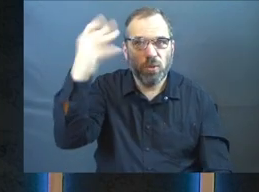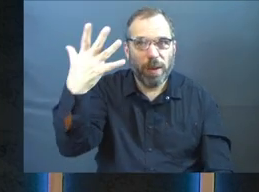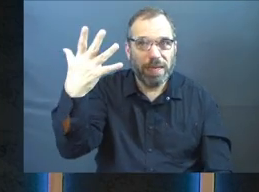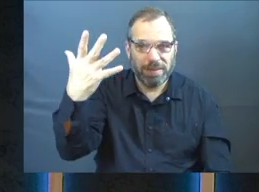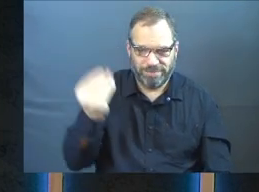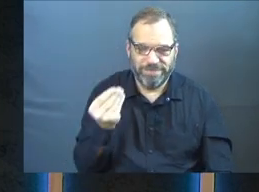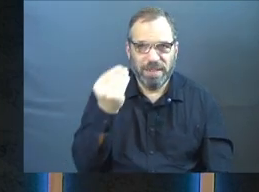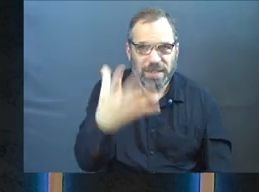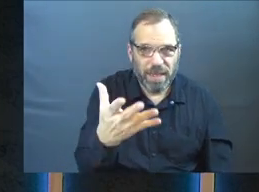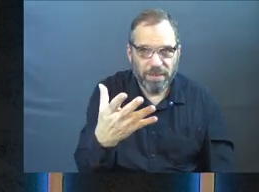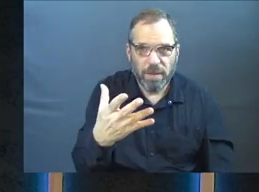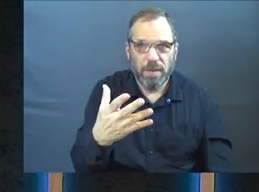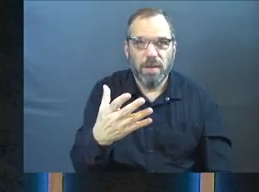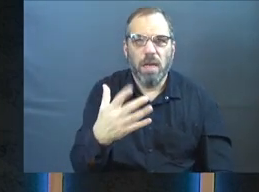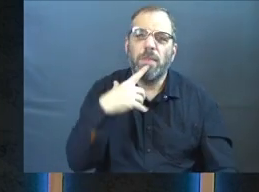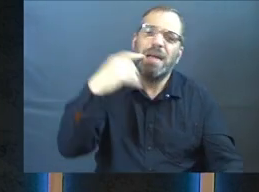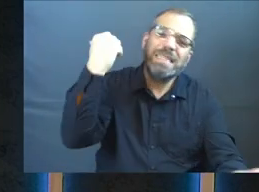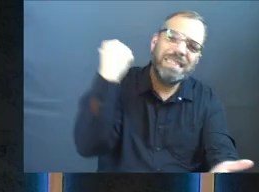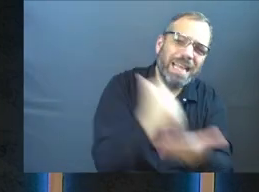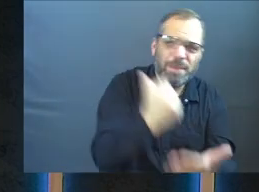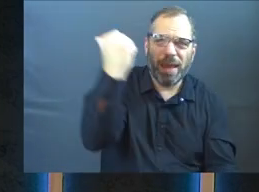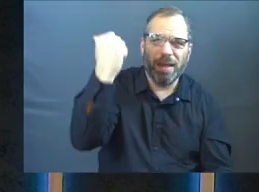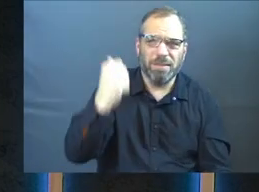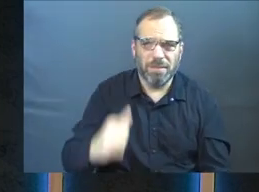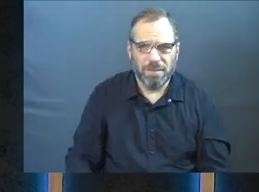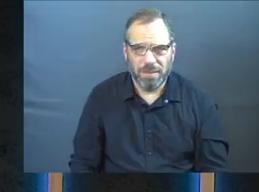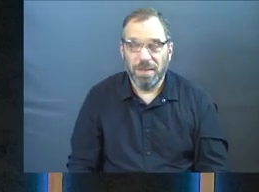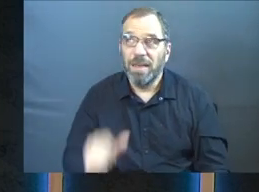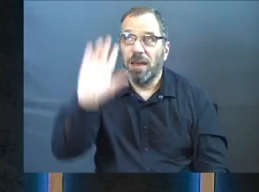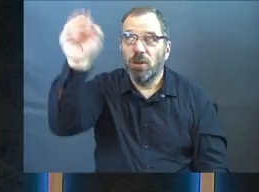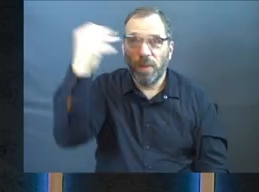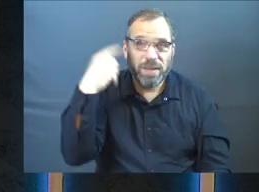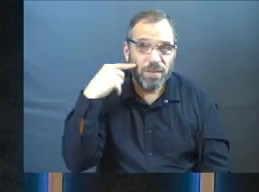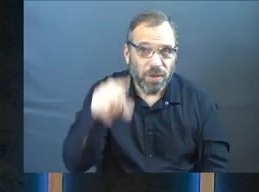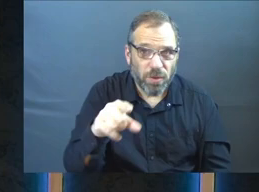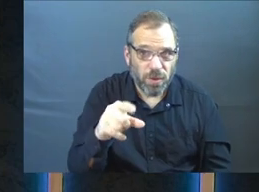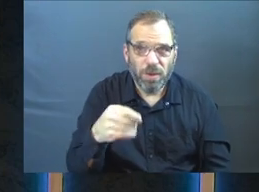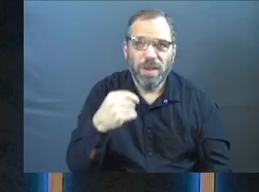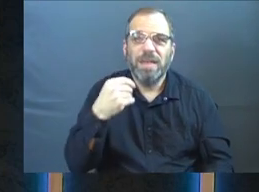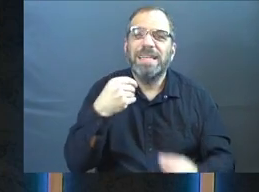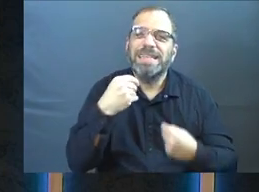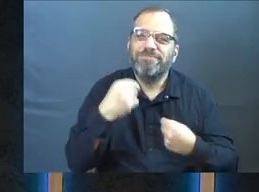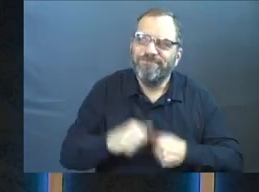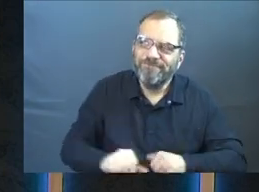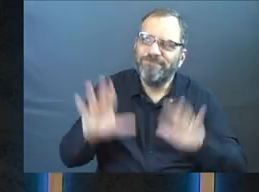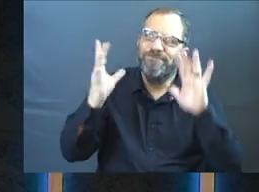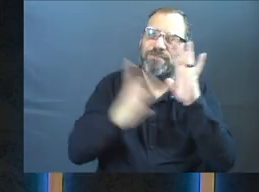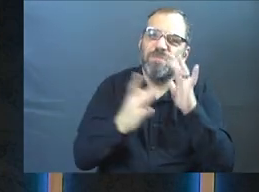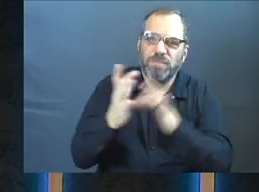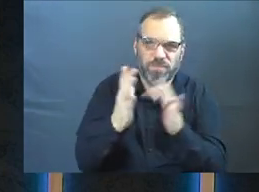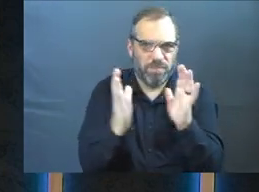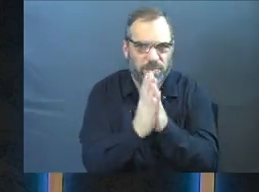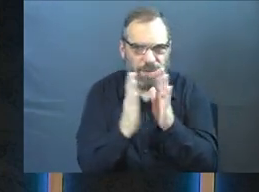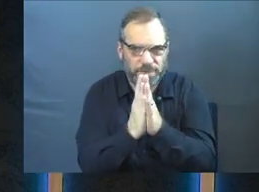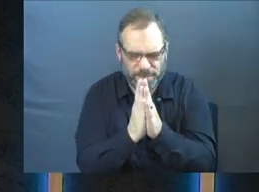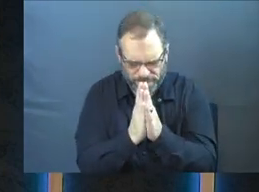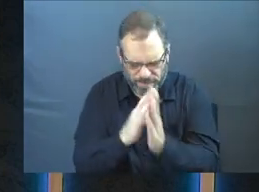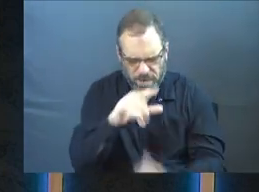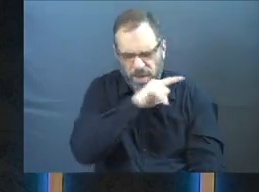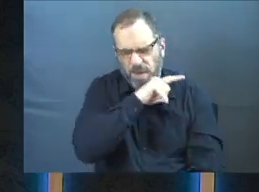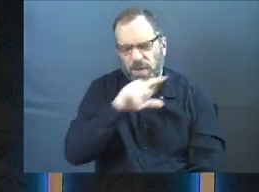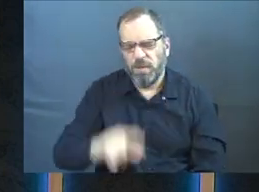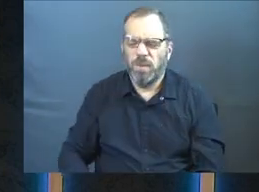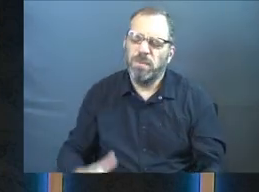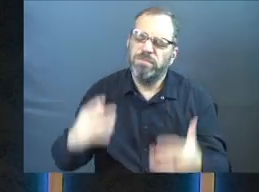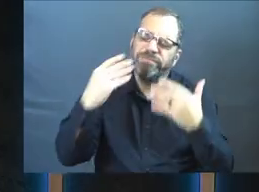you. Somebody say a louder amen. Amen. God has grace for you. Give yourself to Jesus. Let's pray. Lord,